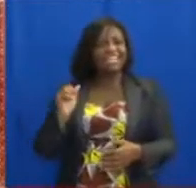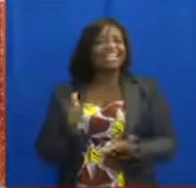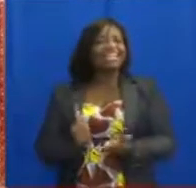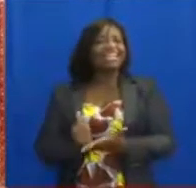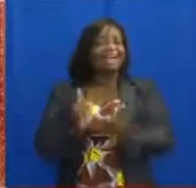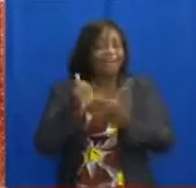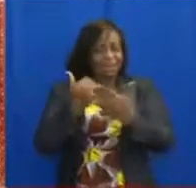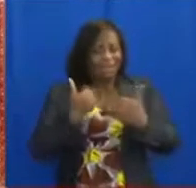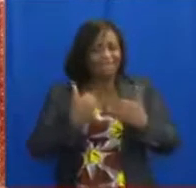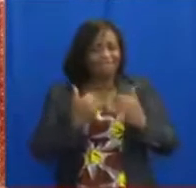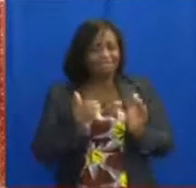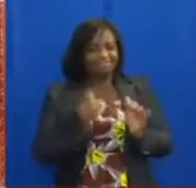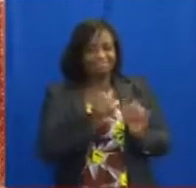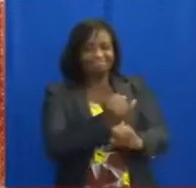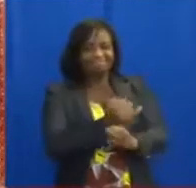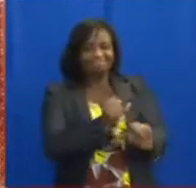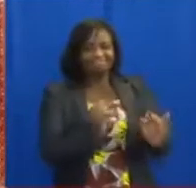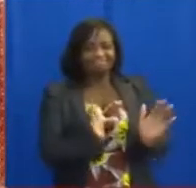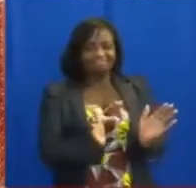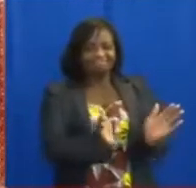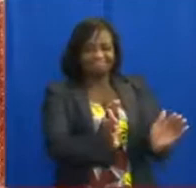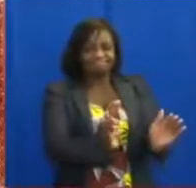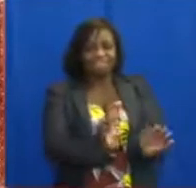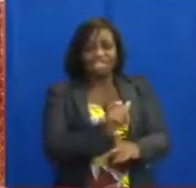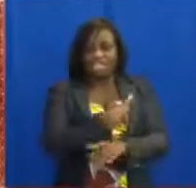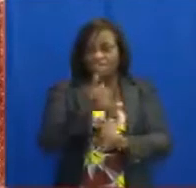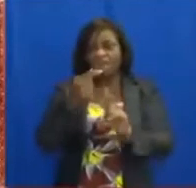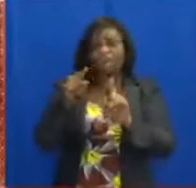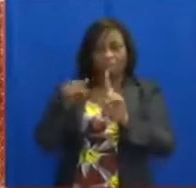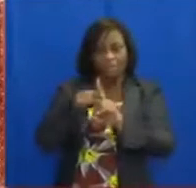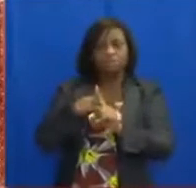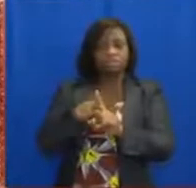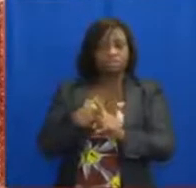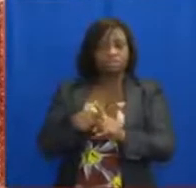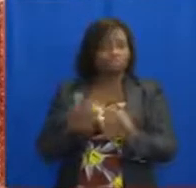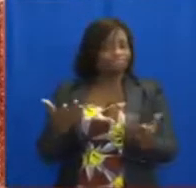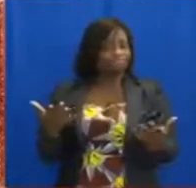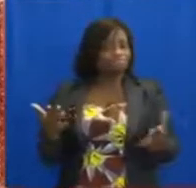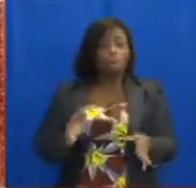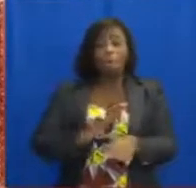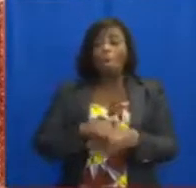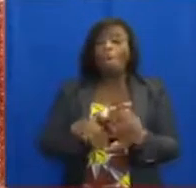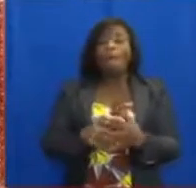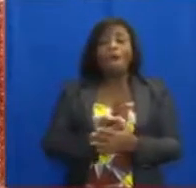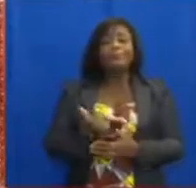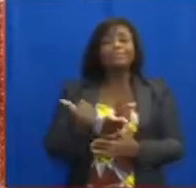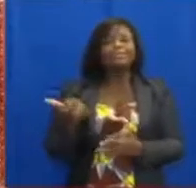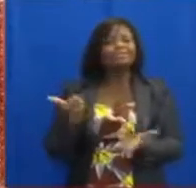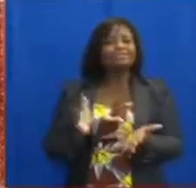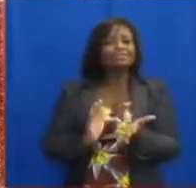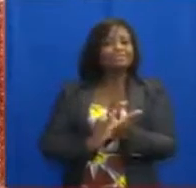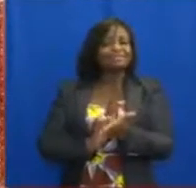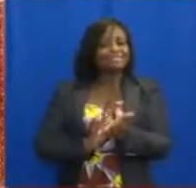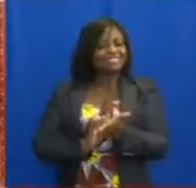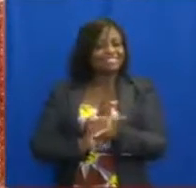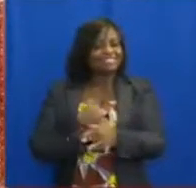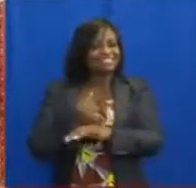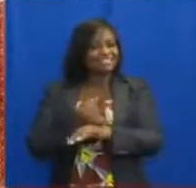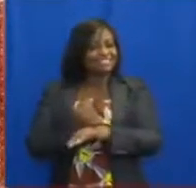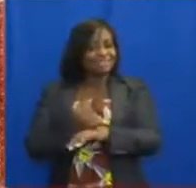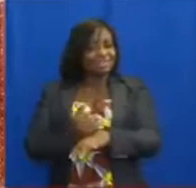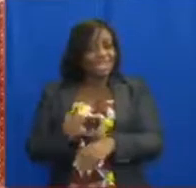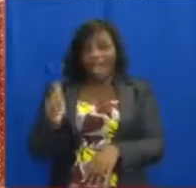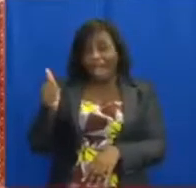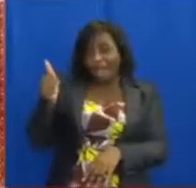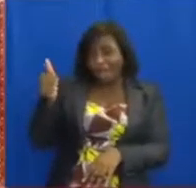have isolation centers to deal with any positive cases. All other schools and institutions